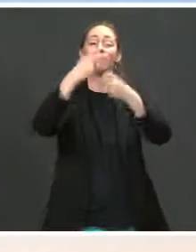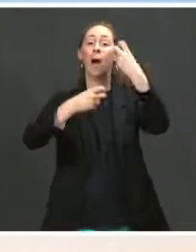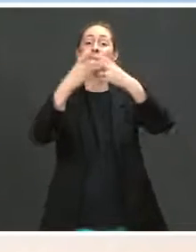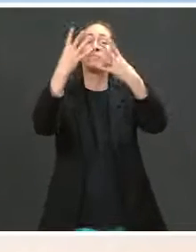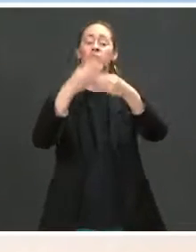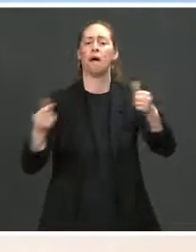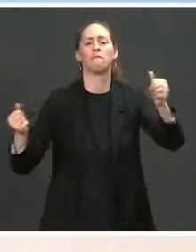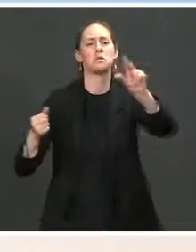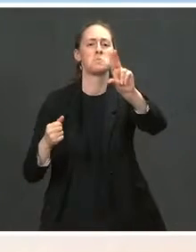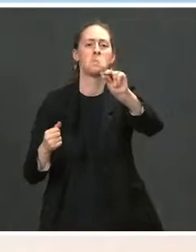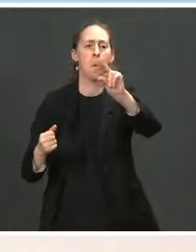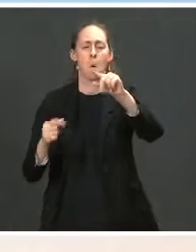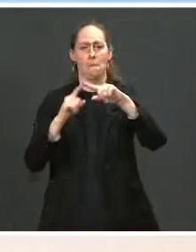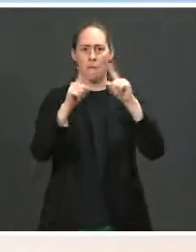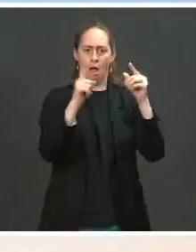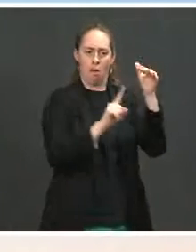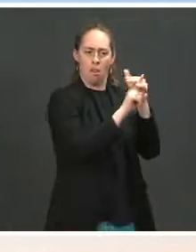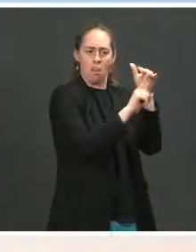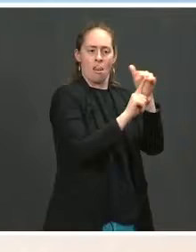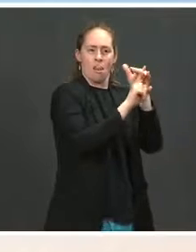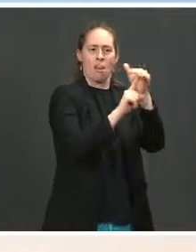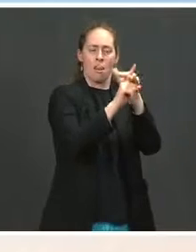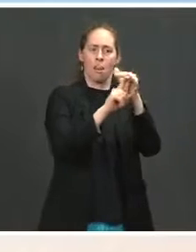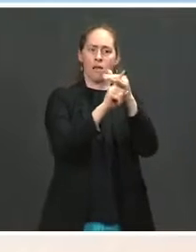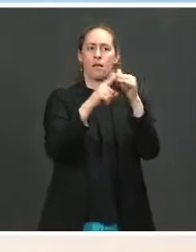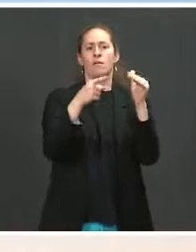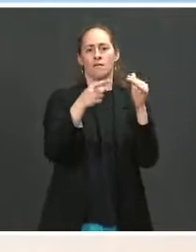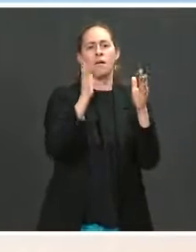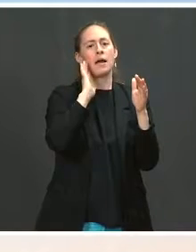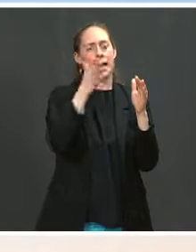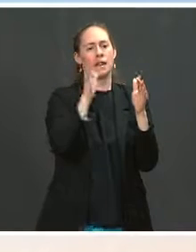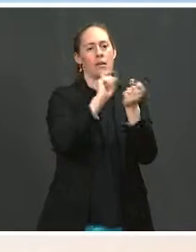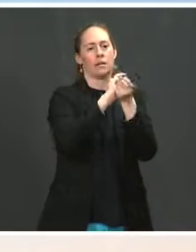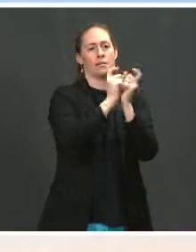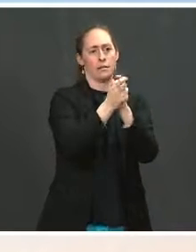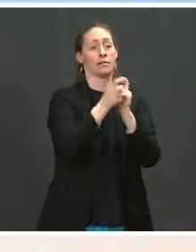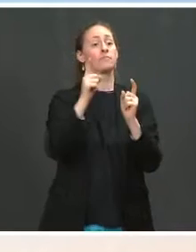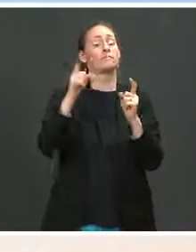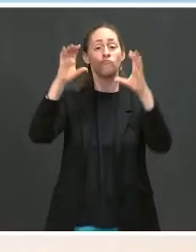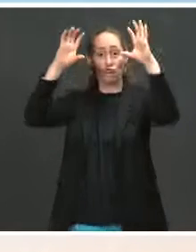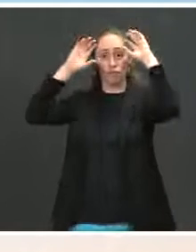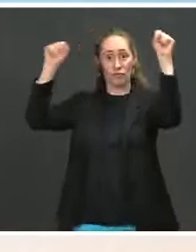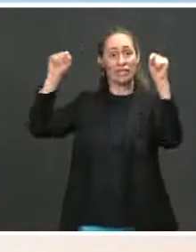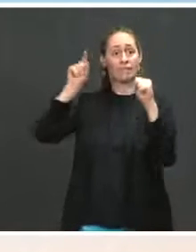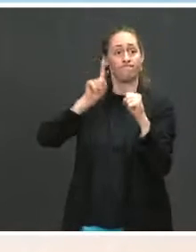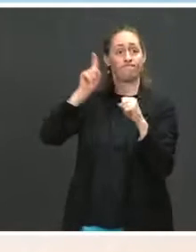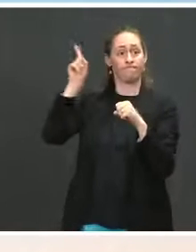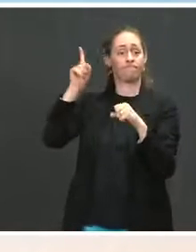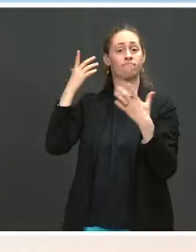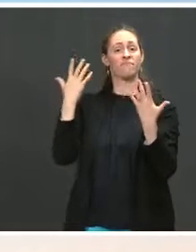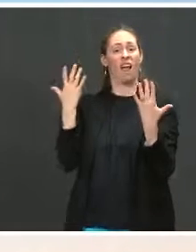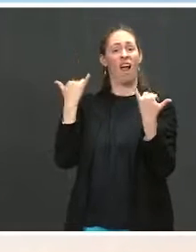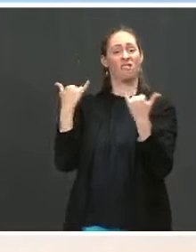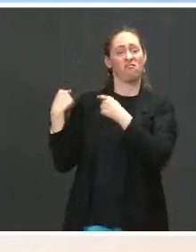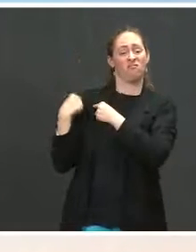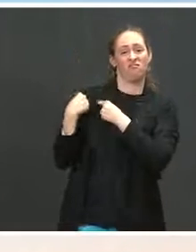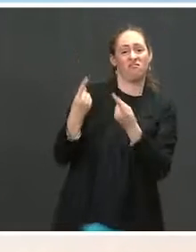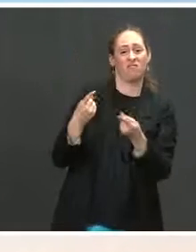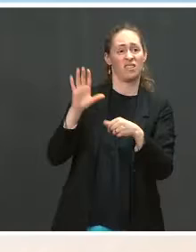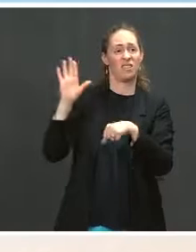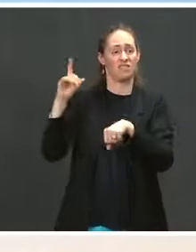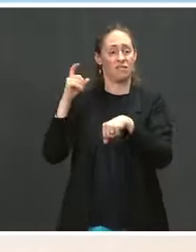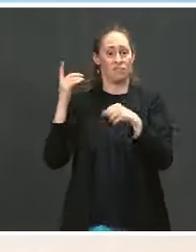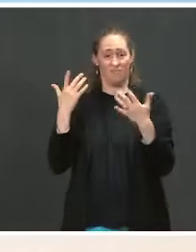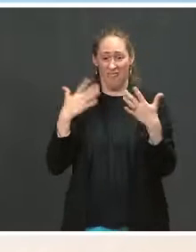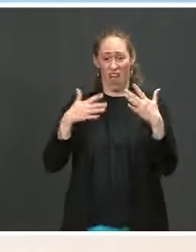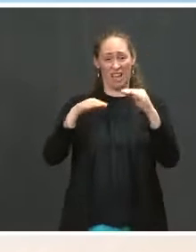issue that will be a cause of the President Biden's time in office, and we are less than 100 days in. There's more to